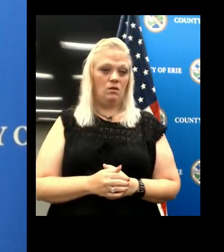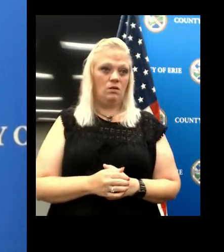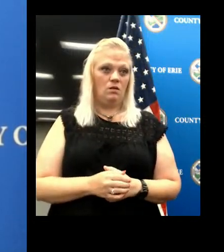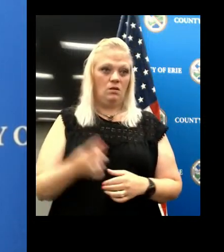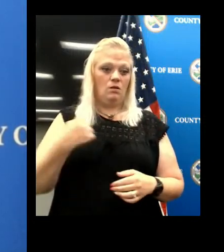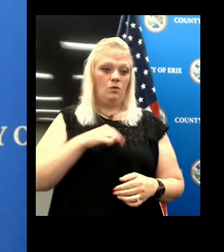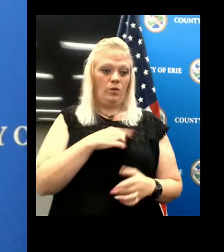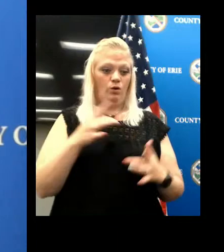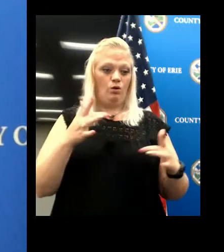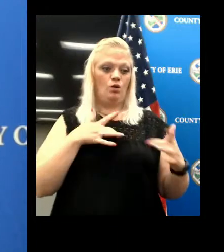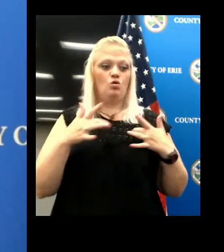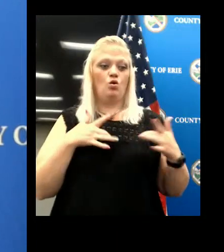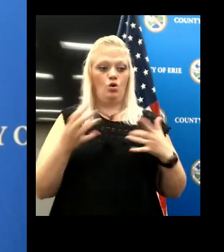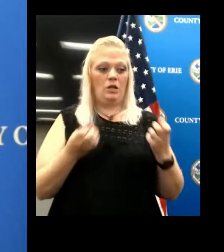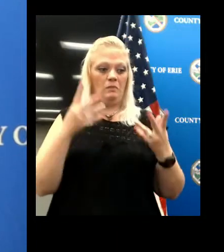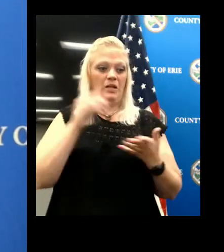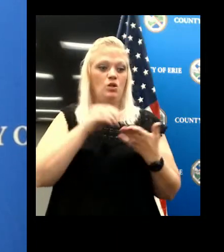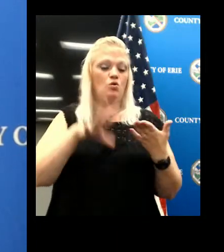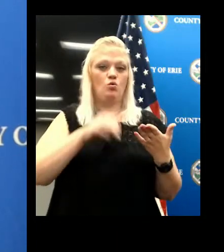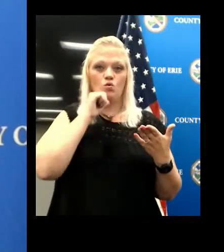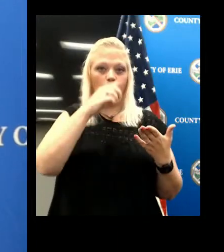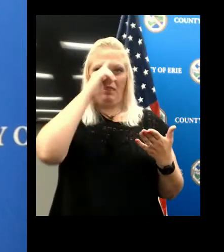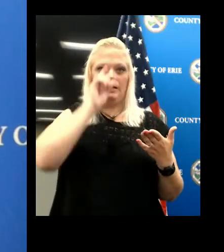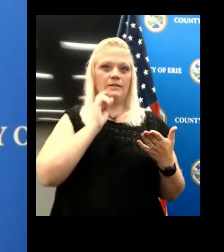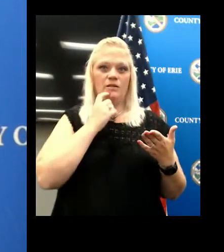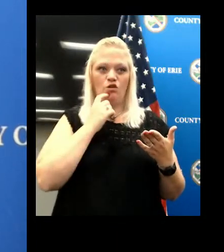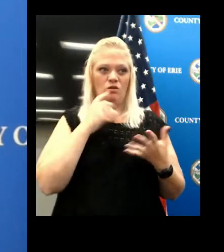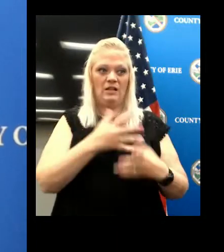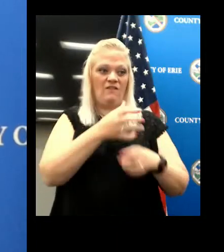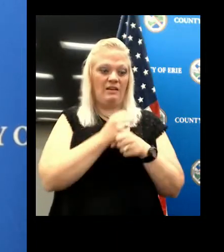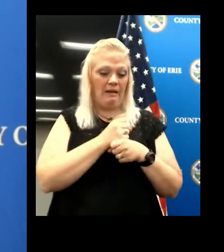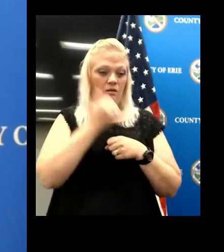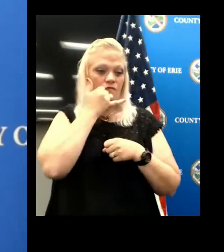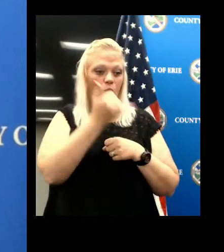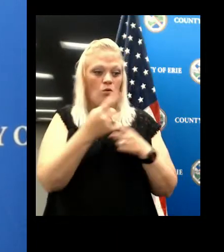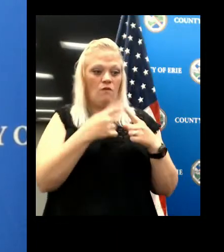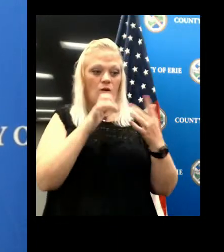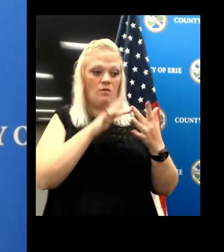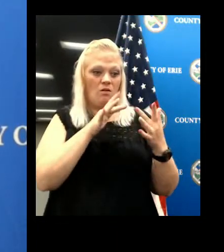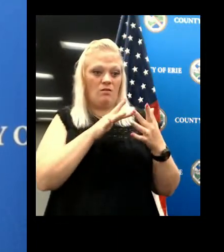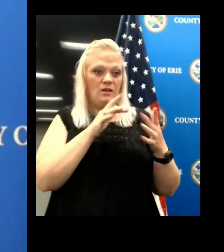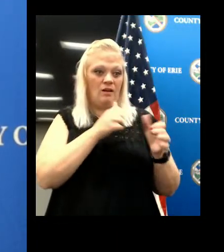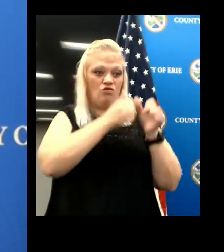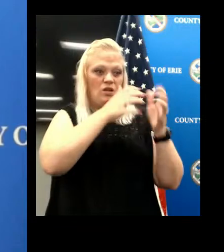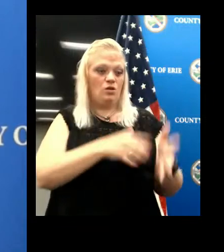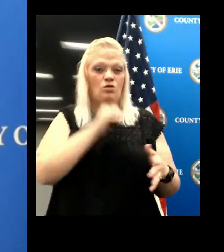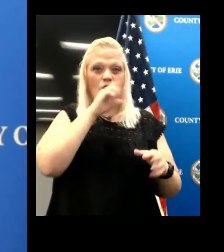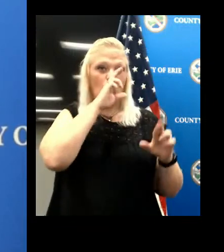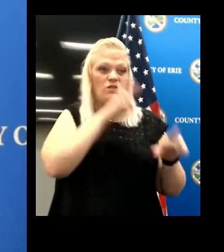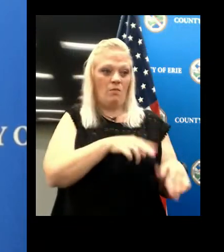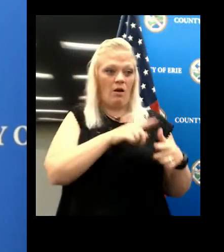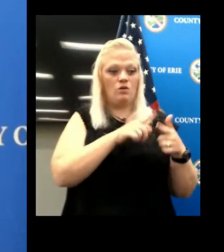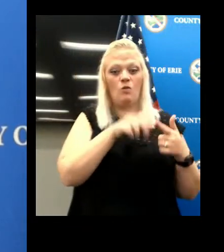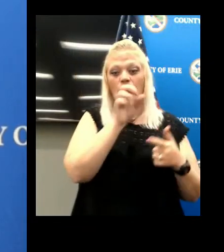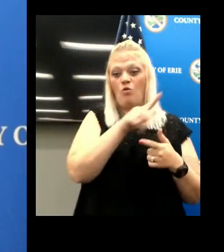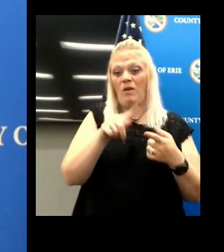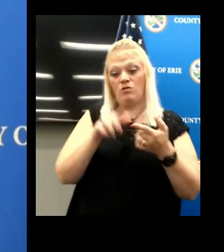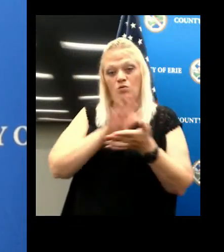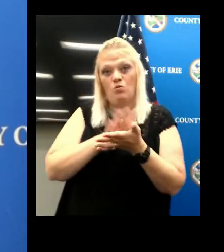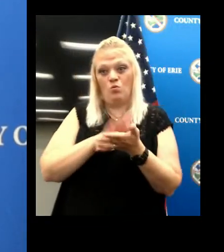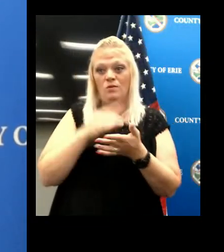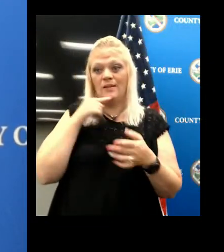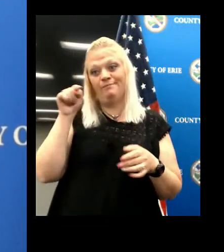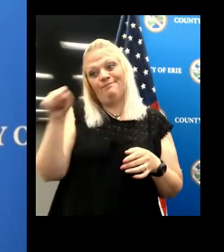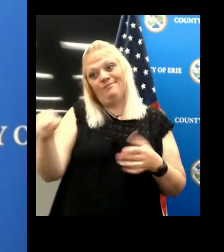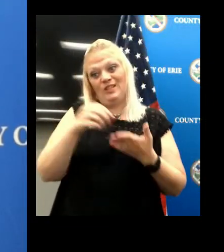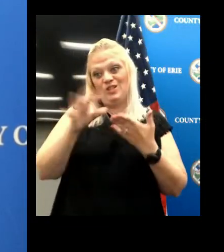We're concerned a lot of students aren't taking this seriously. They've gotten calls from contact tracers and have not wanted to respond, so we've had to go back to the school and say, this student